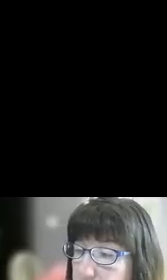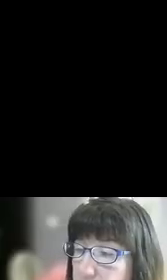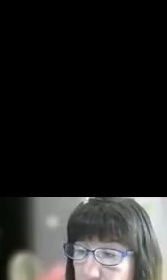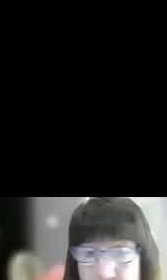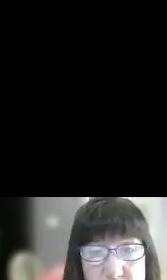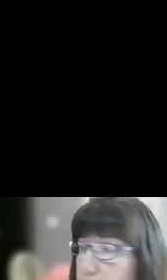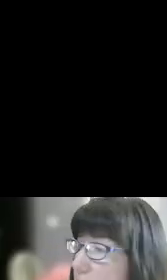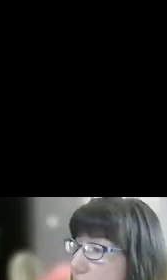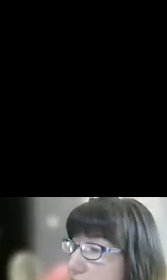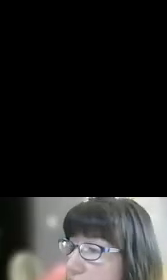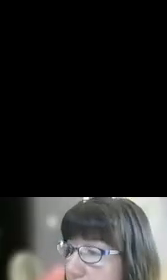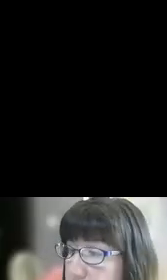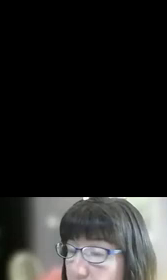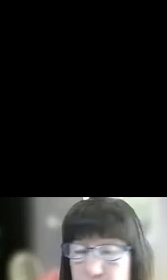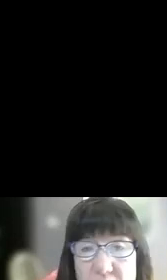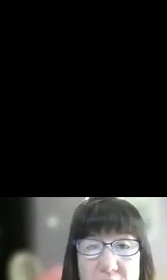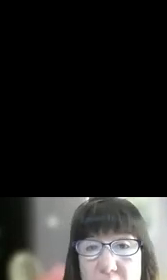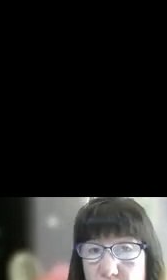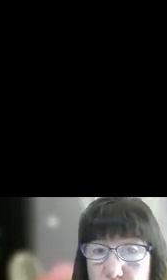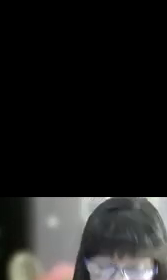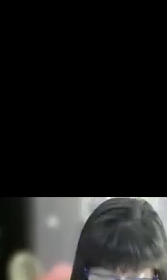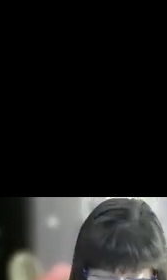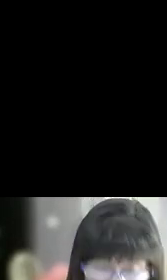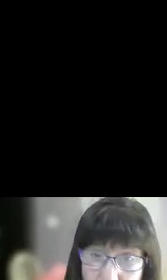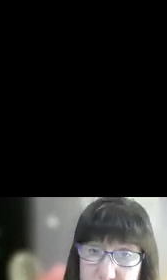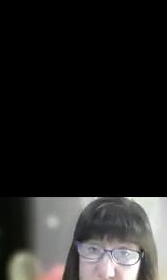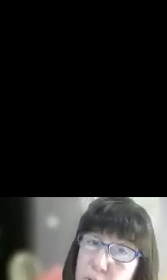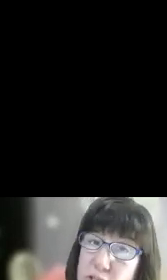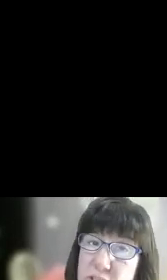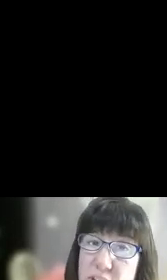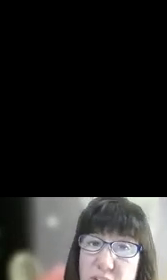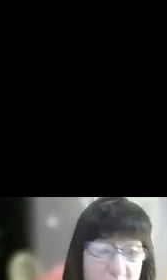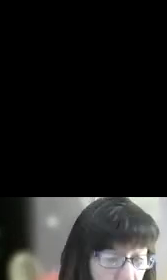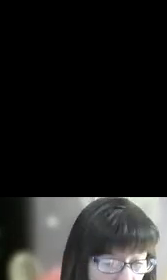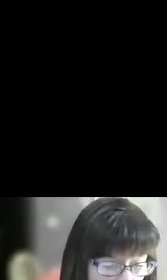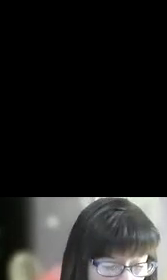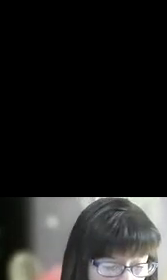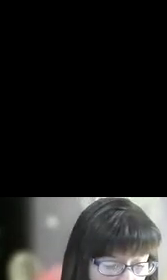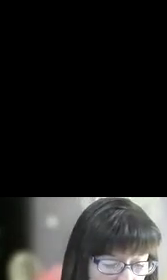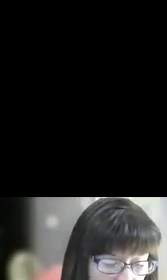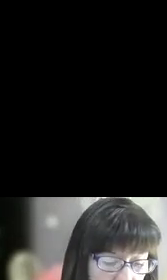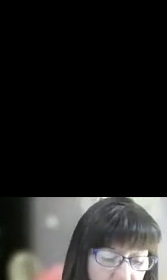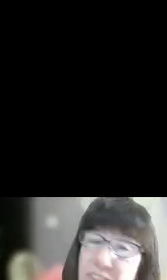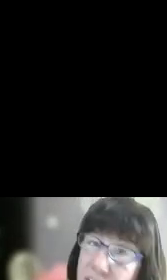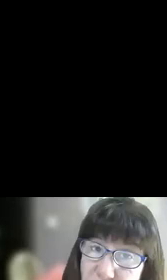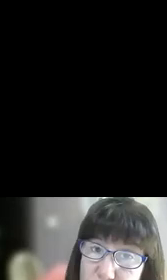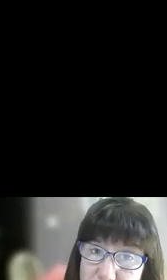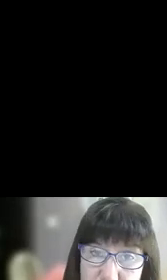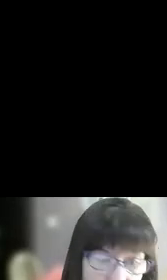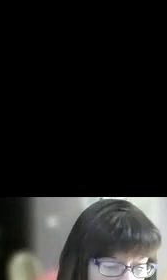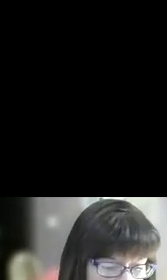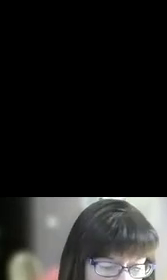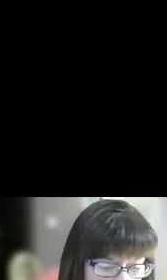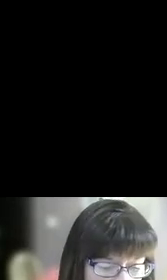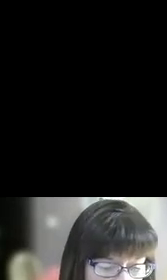Excellent. Thank you. So that's tackling all the questions we have. So I'm just going to give a couple more reminders, and I want to thank everyone